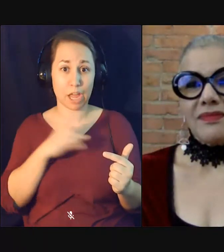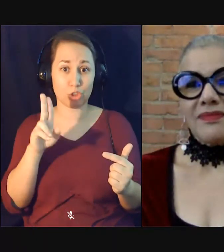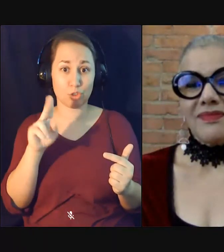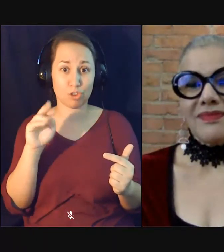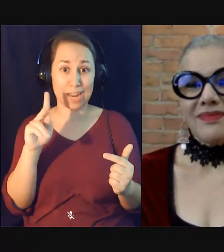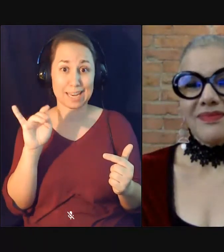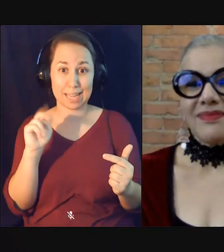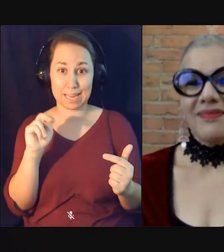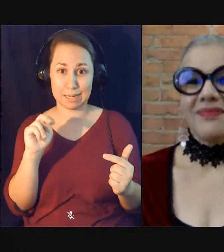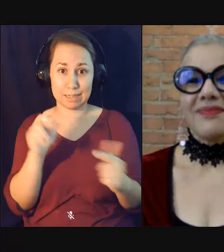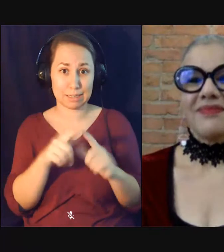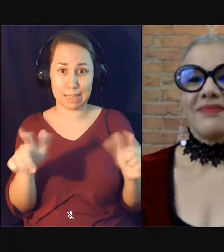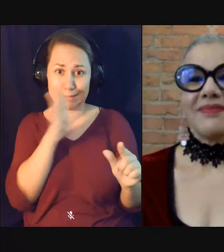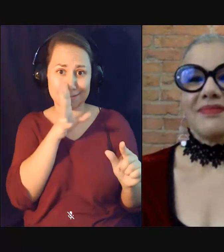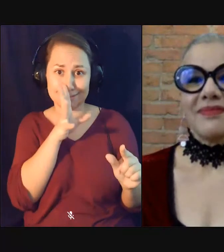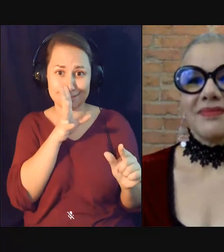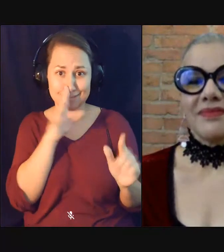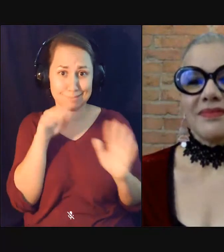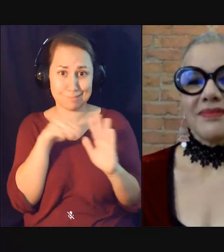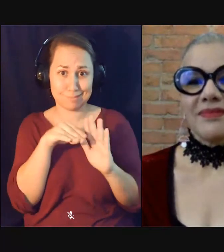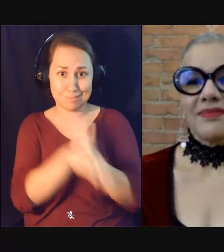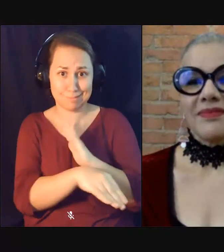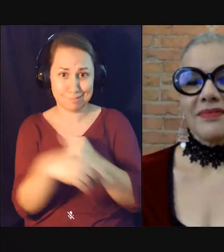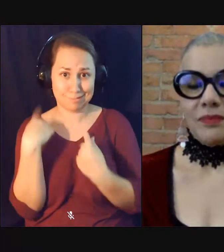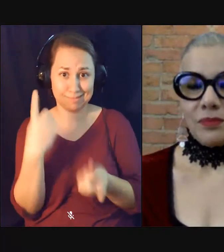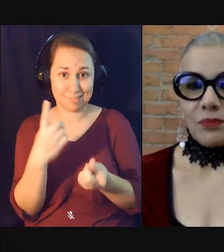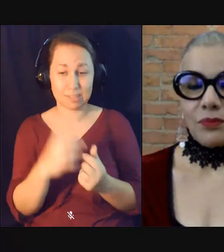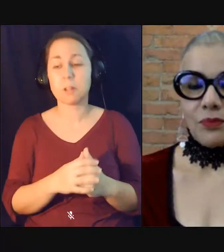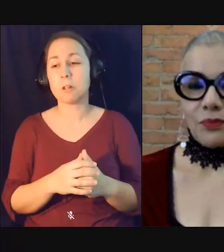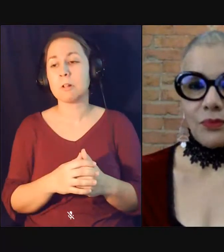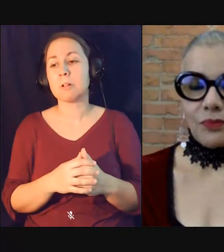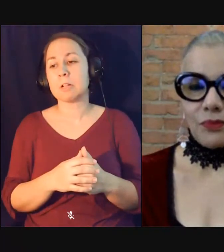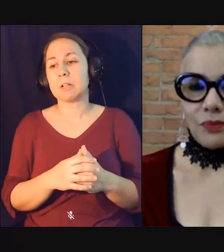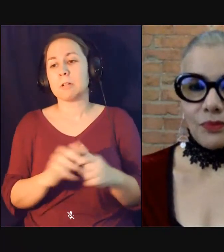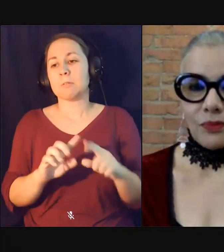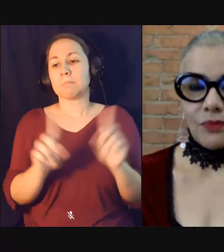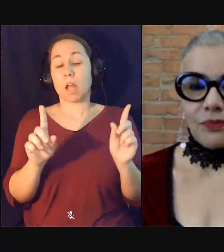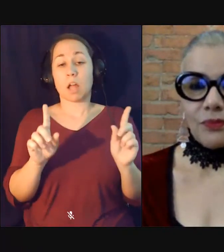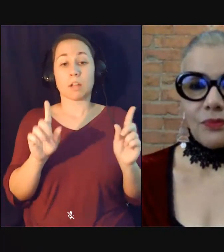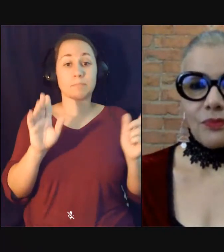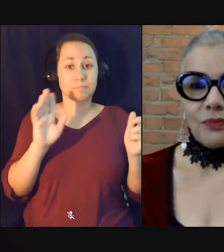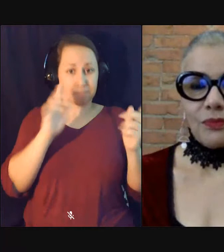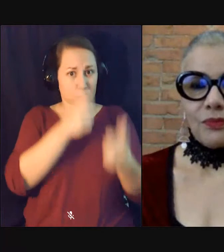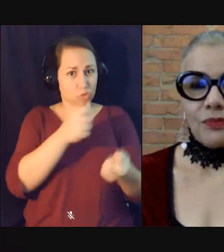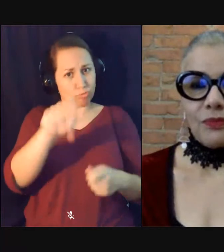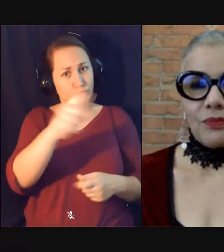down since then. But what's been interesting to me is that, yes, you're